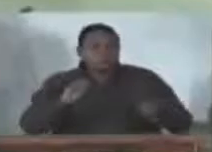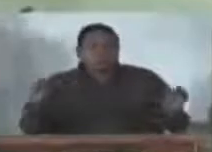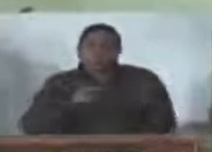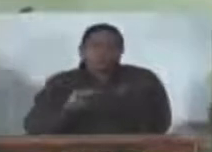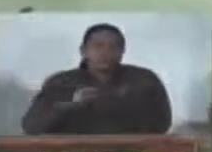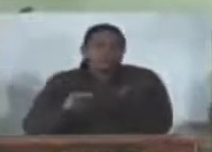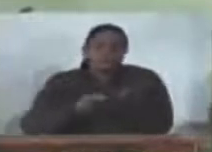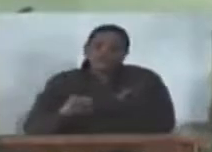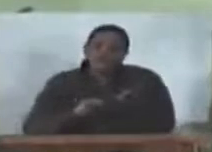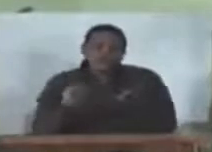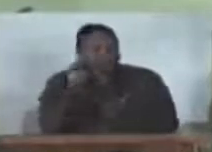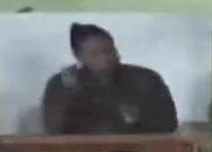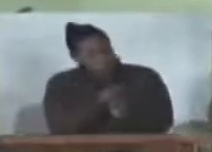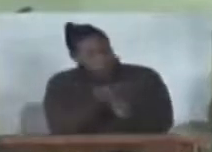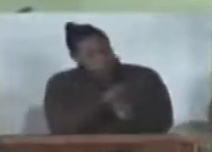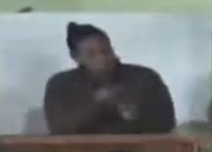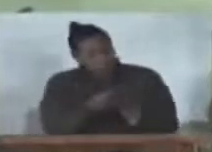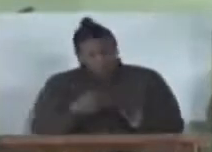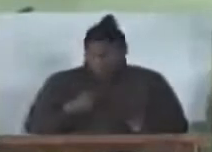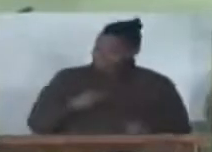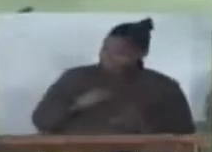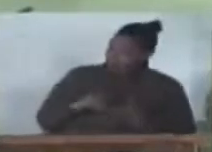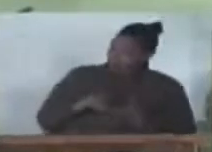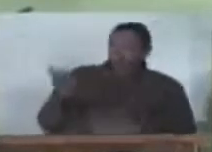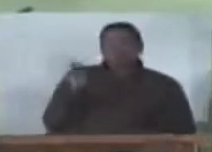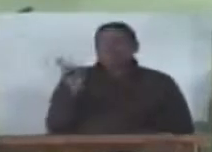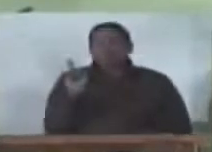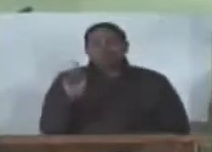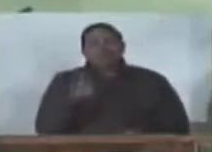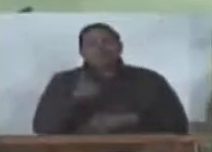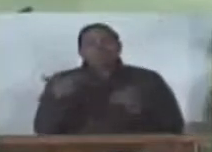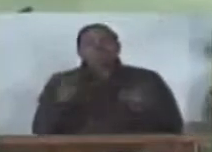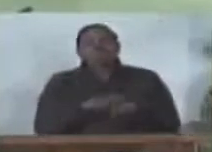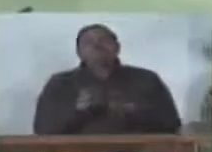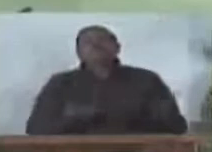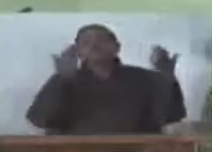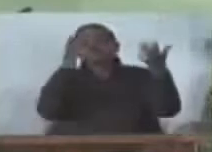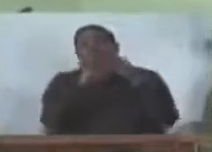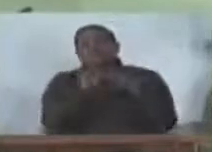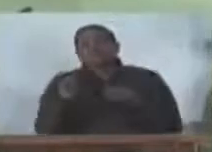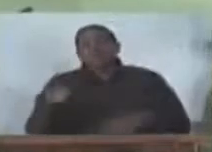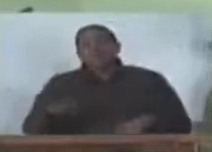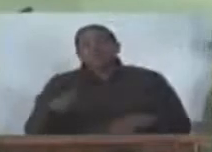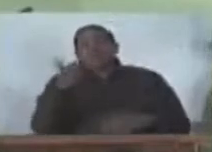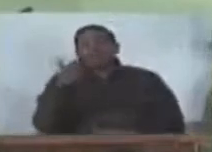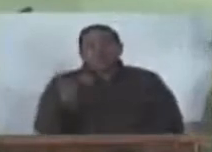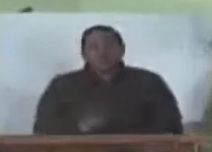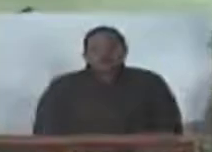Mr. Speaker, for abuse. And at this time, I commend this statement to the House, Mr. Speaker. Thank you very much.